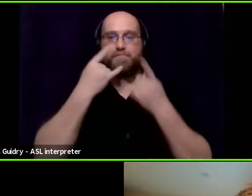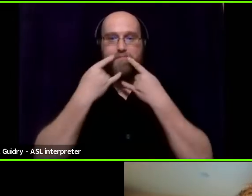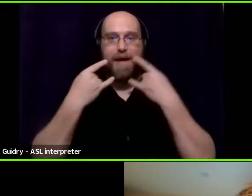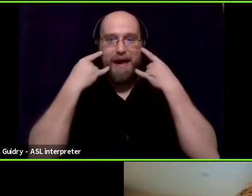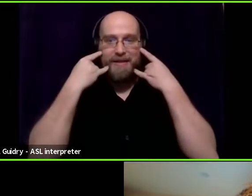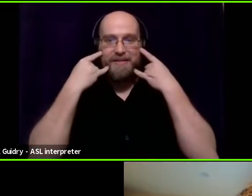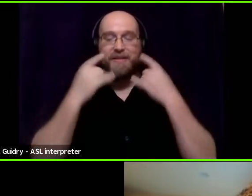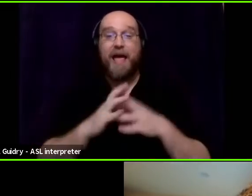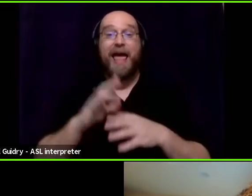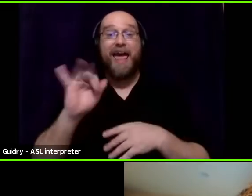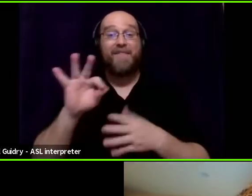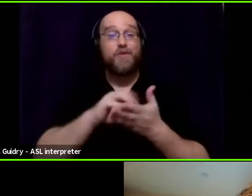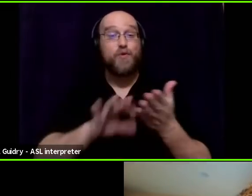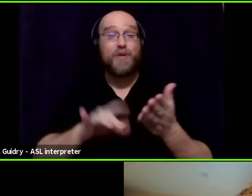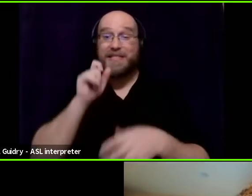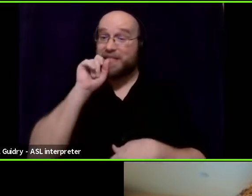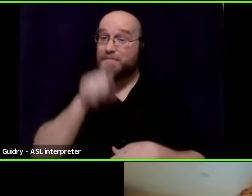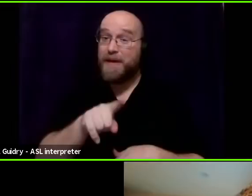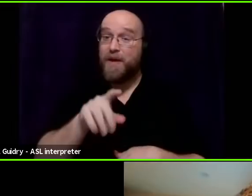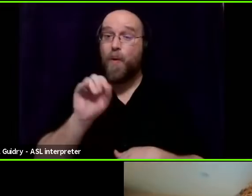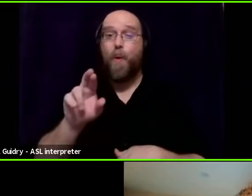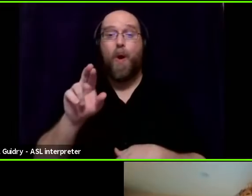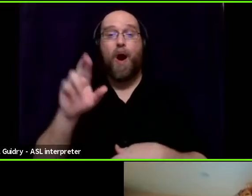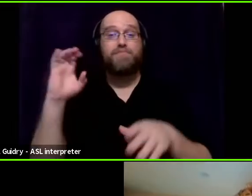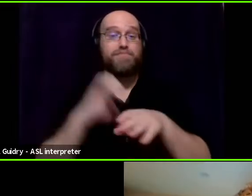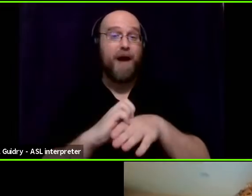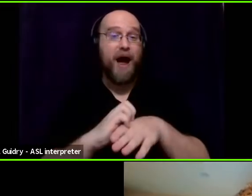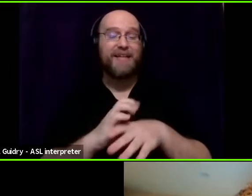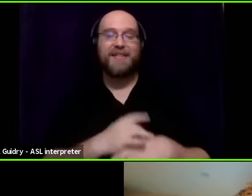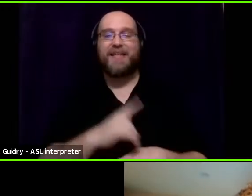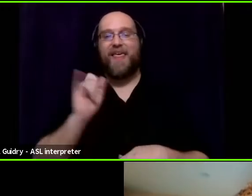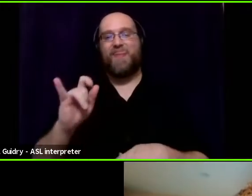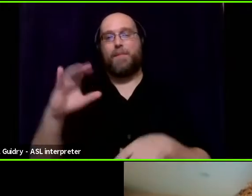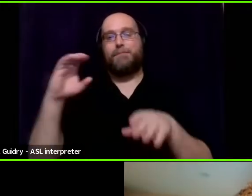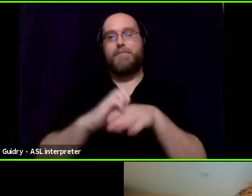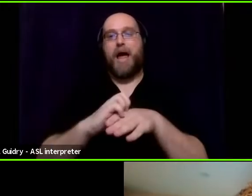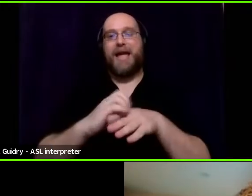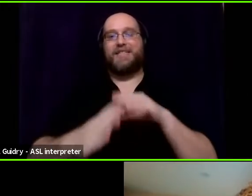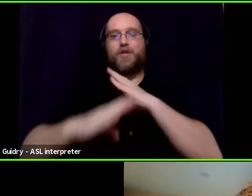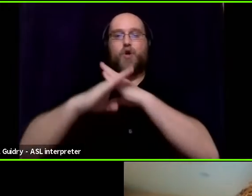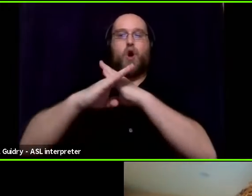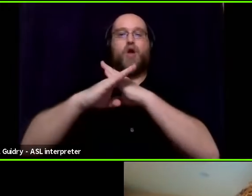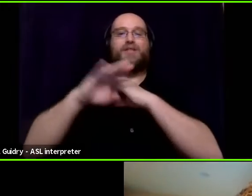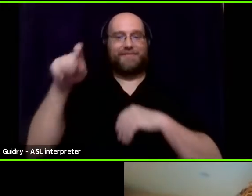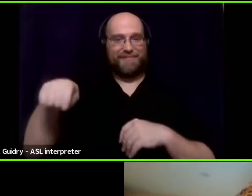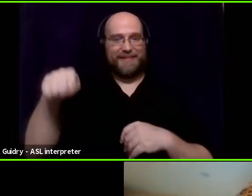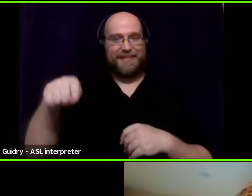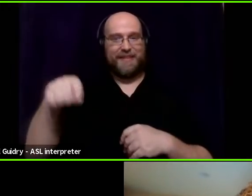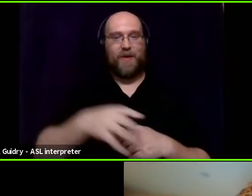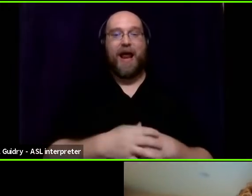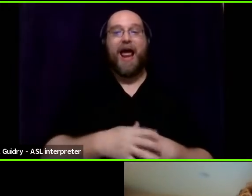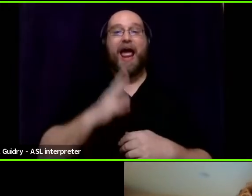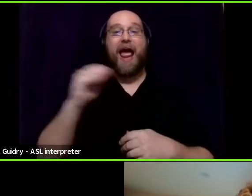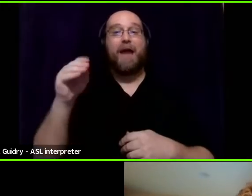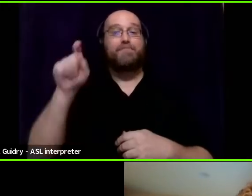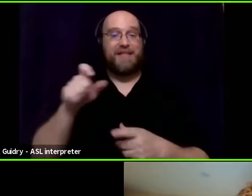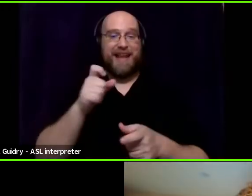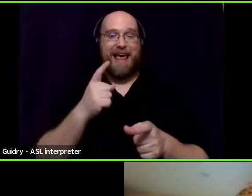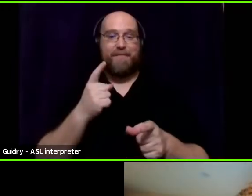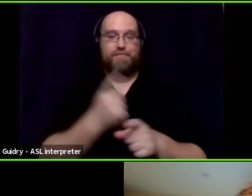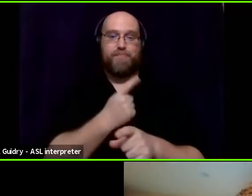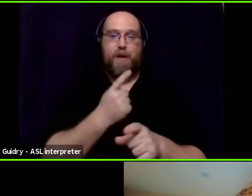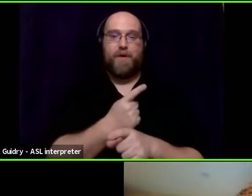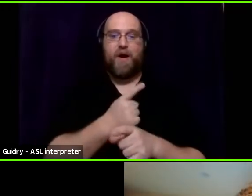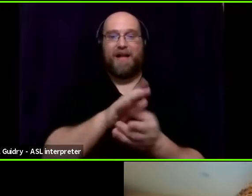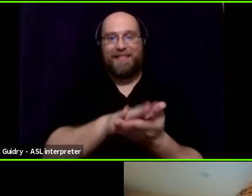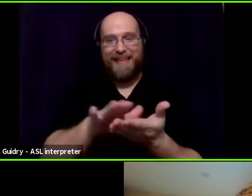or bites, at a minimum, the bite guards are necessary, and there must be proper cleaning materials that